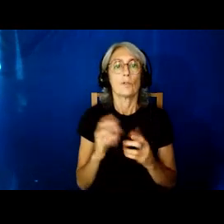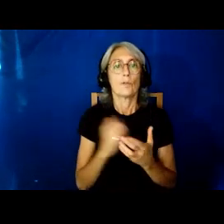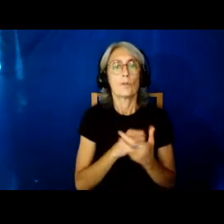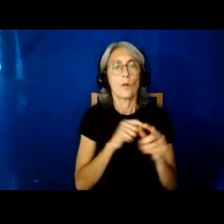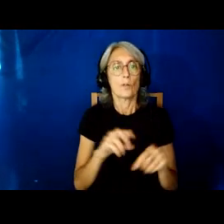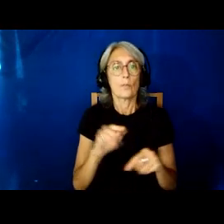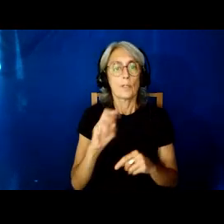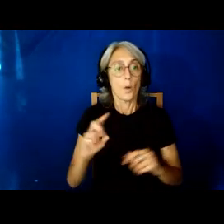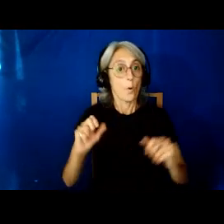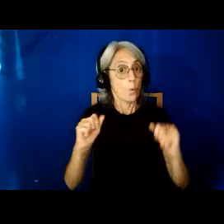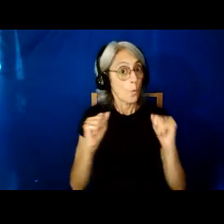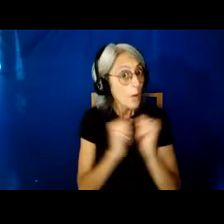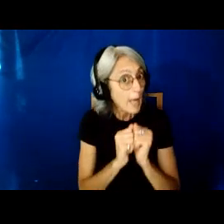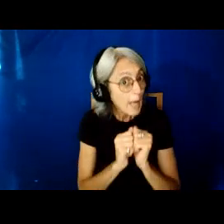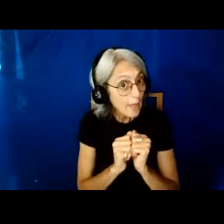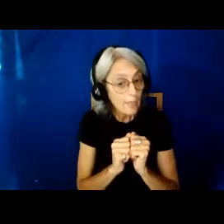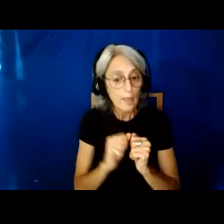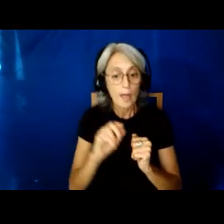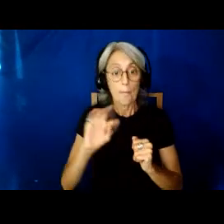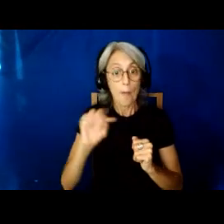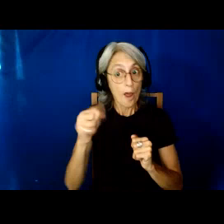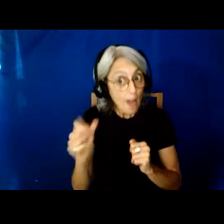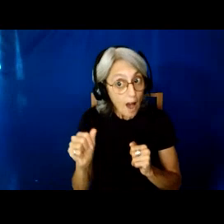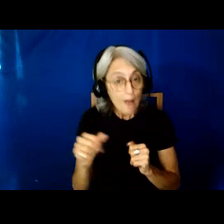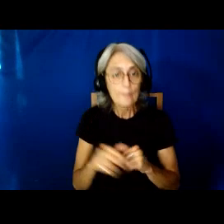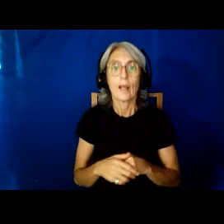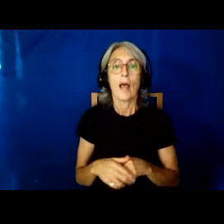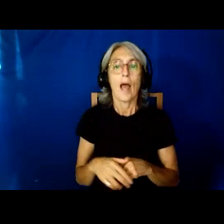with Martha and see it through her lens